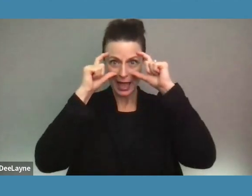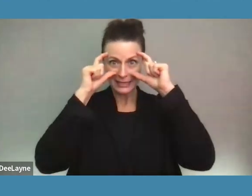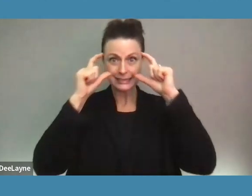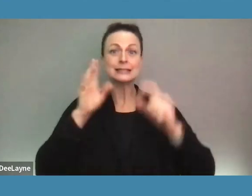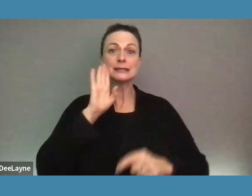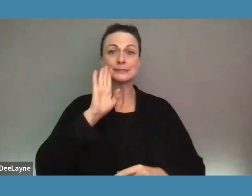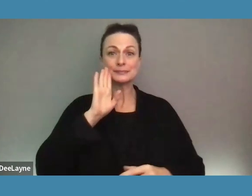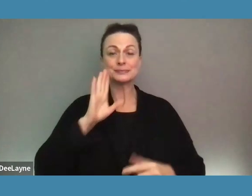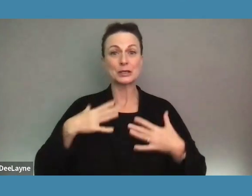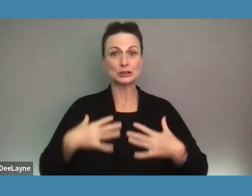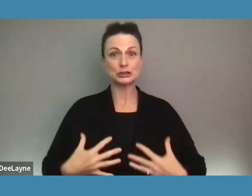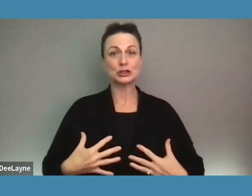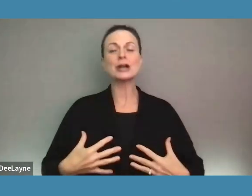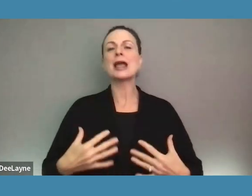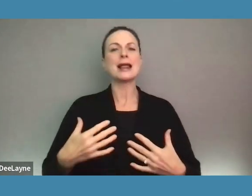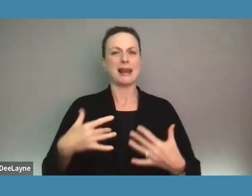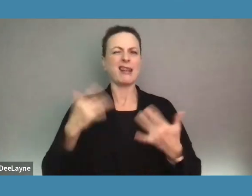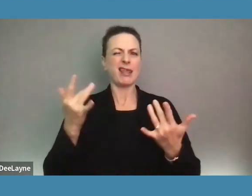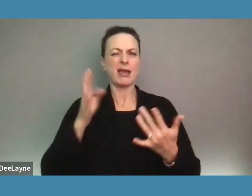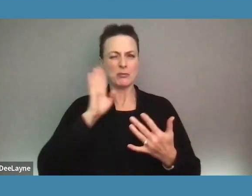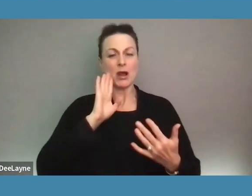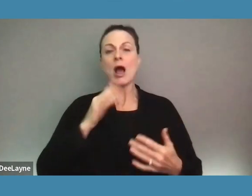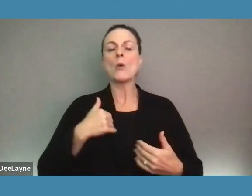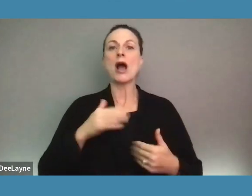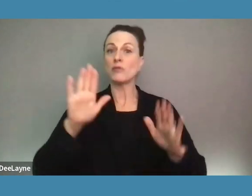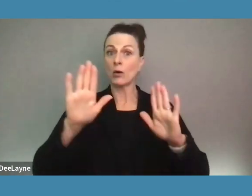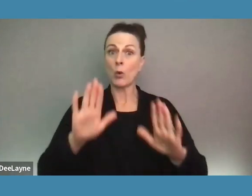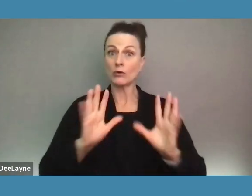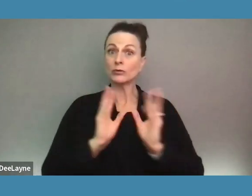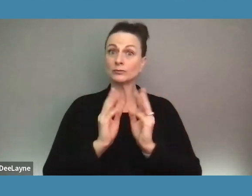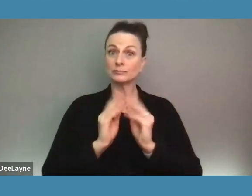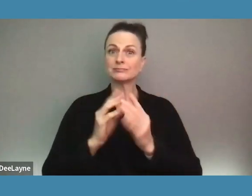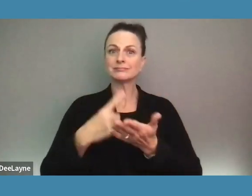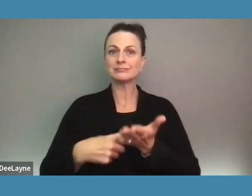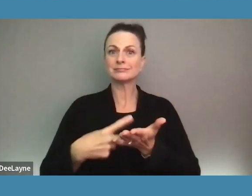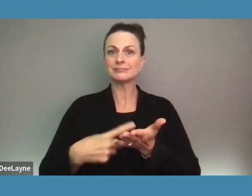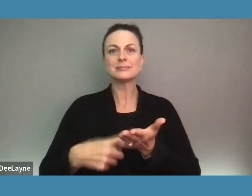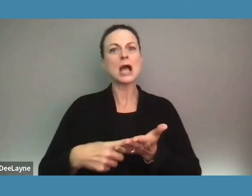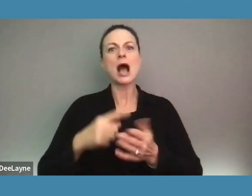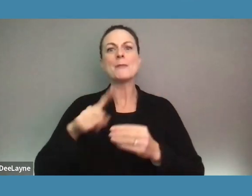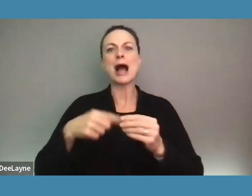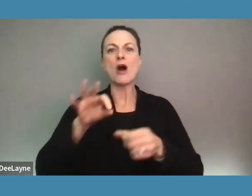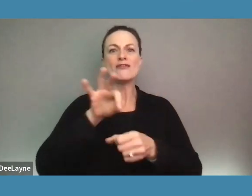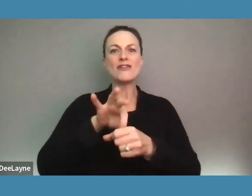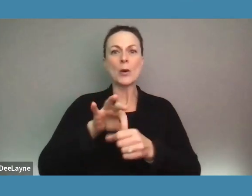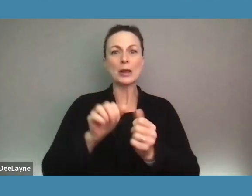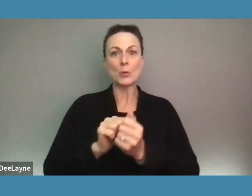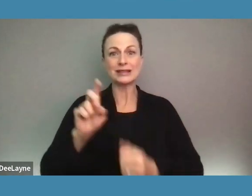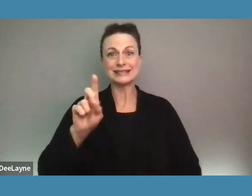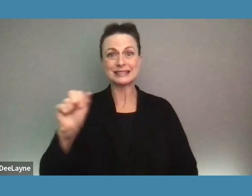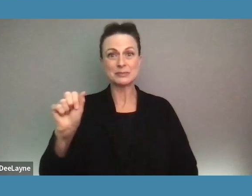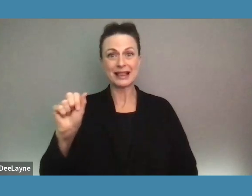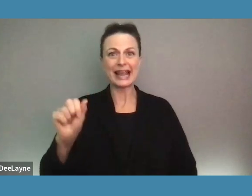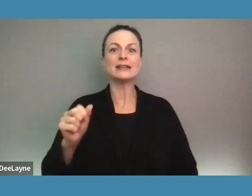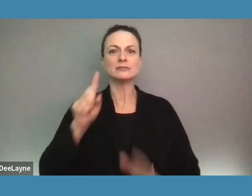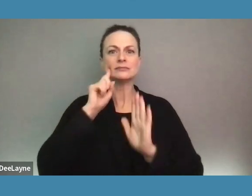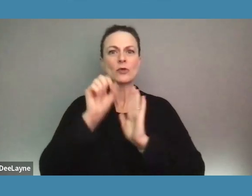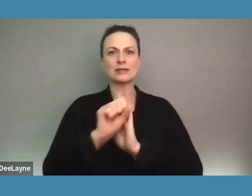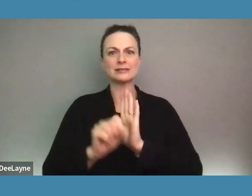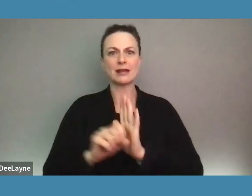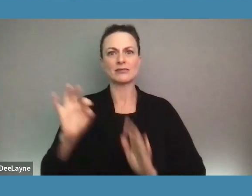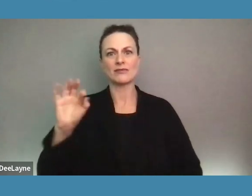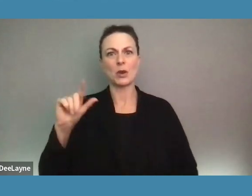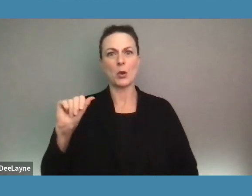today we have a wonderful webinar for you all about voting with a disability in Florida.